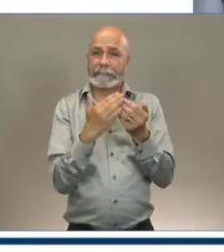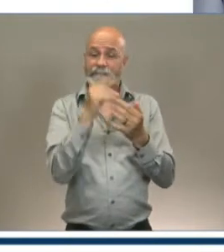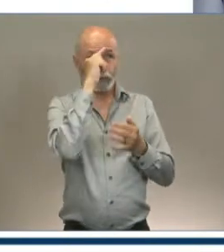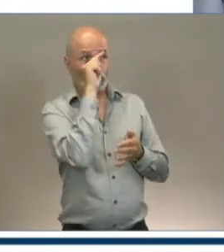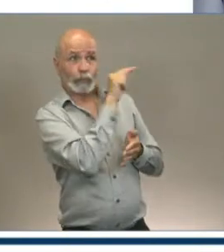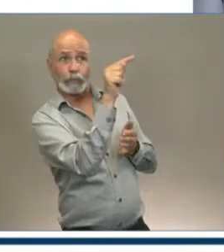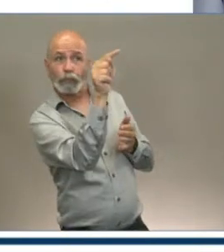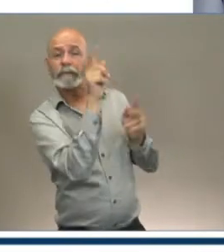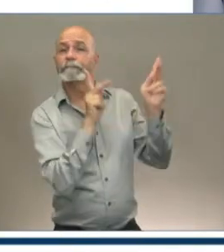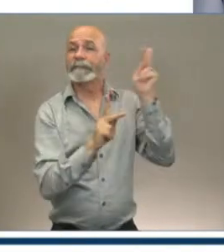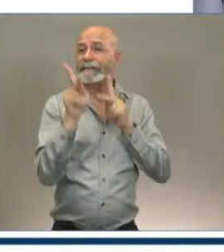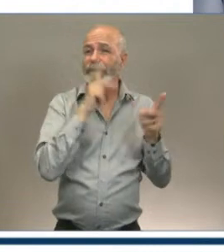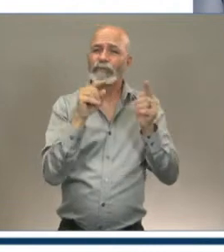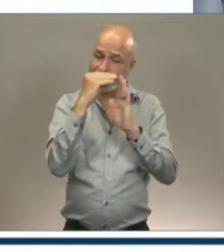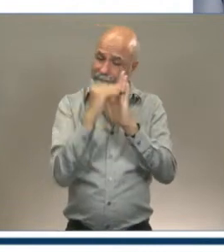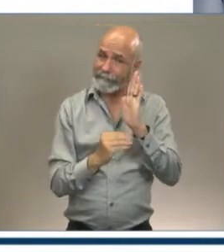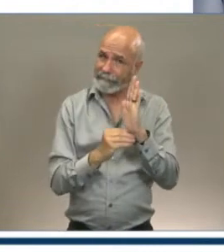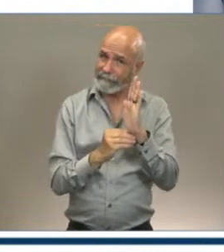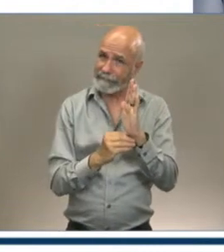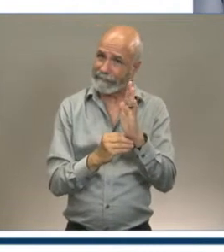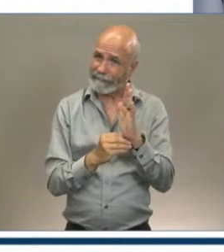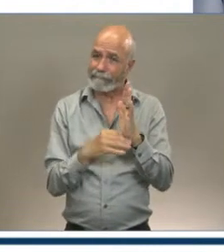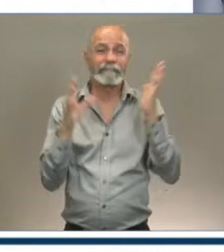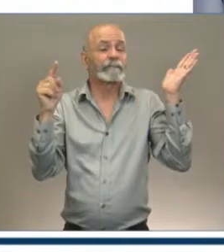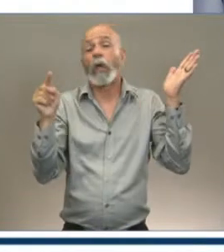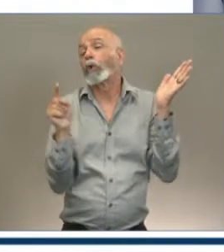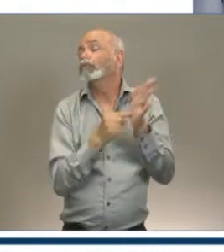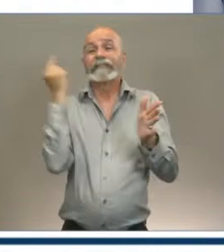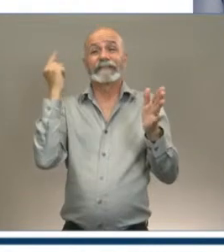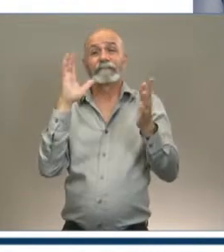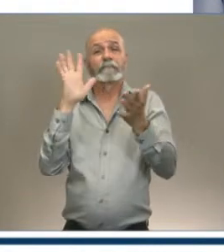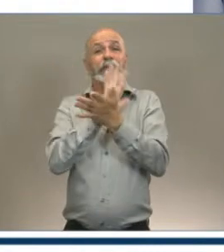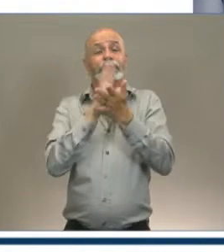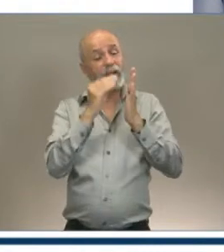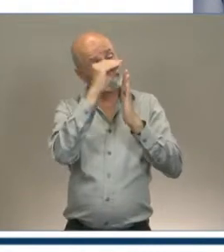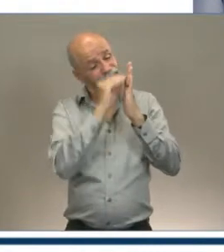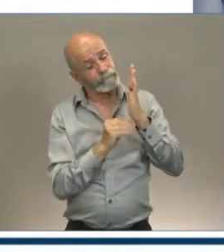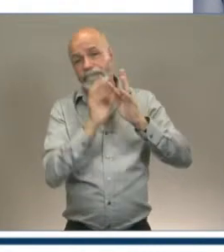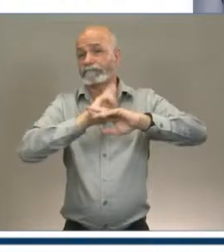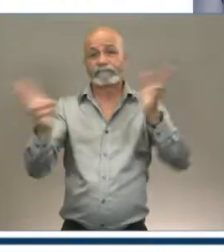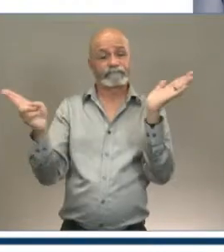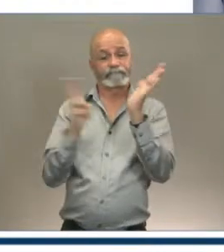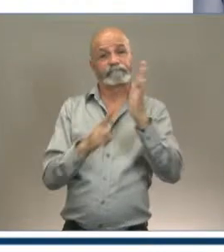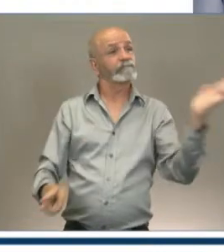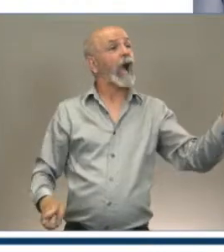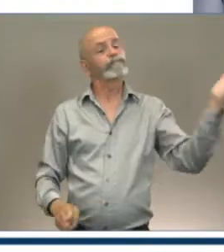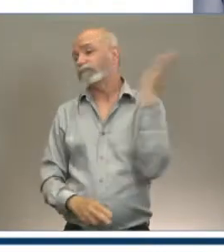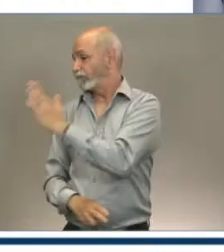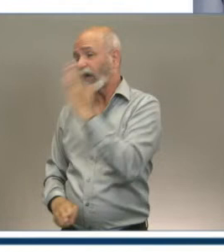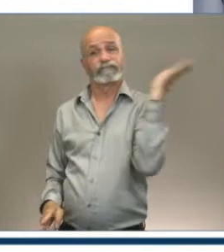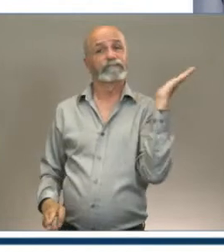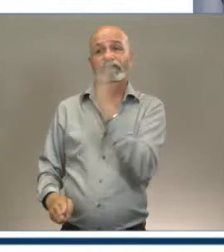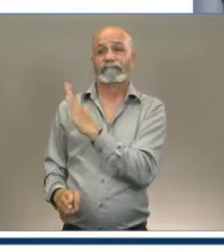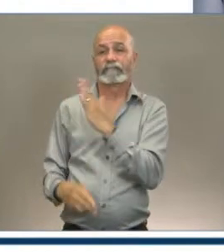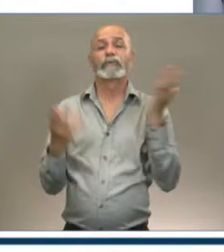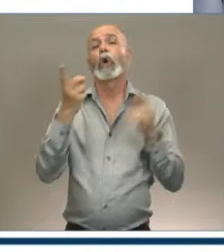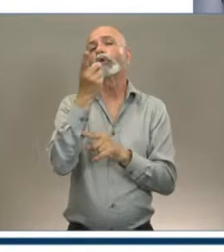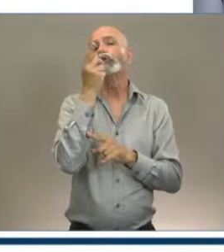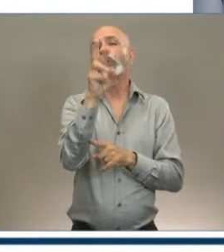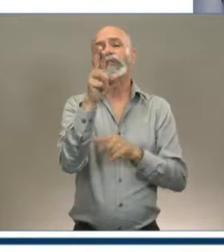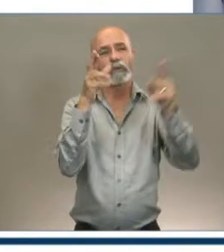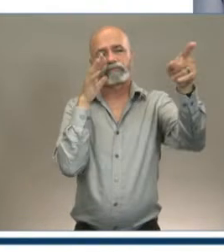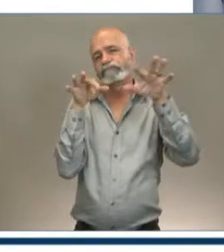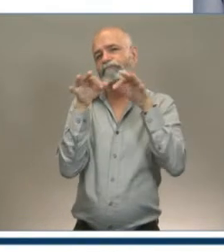application we're hoping is just a one-time application. So as I said, Dr. Strang will say more about that. And finally, some